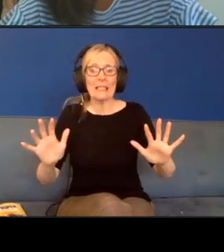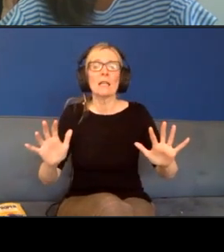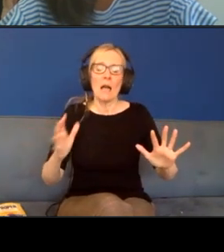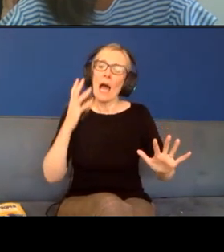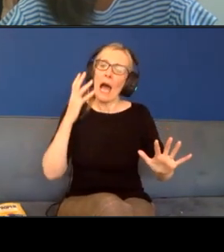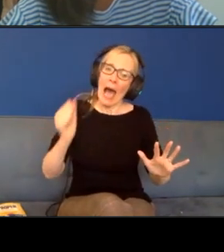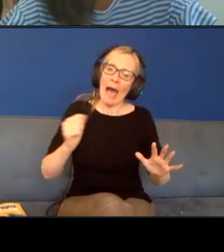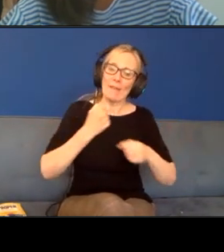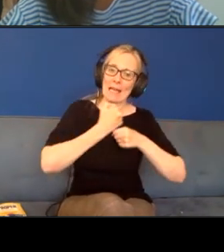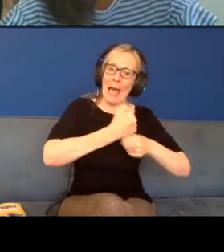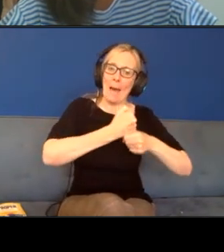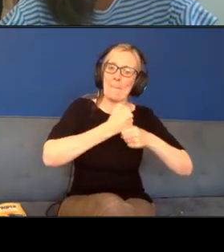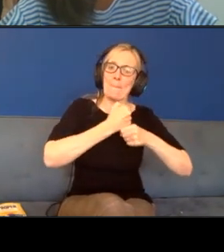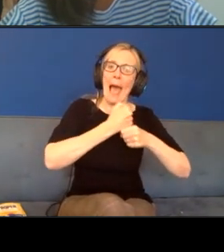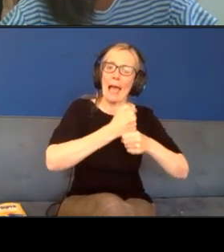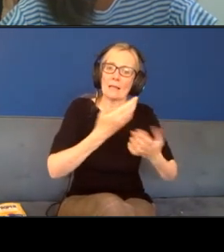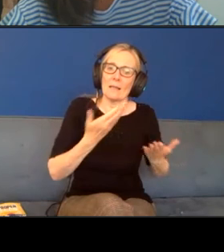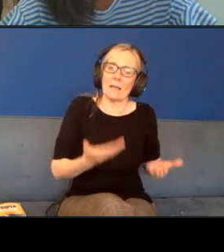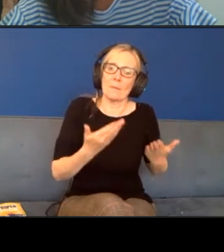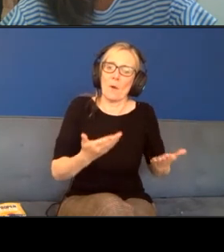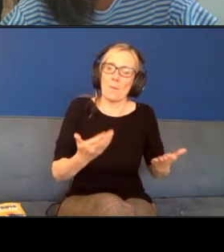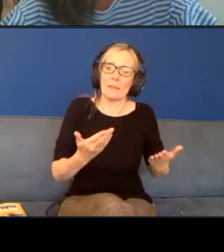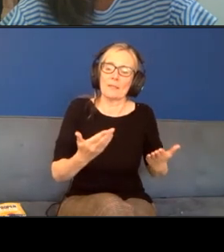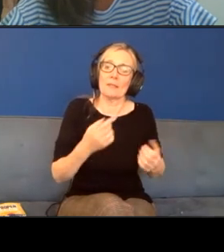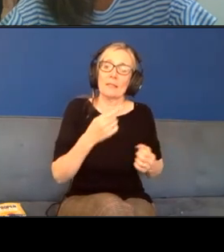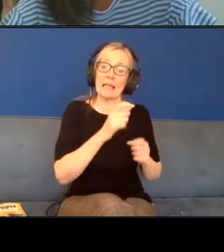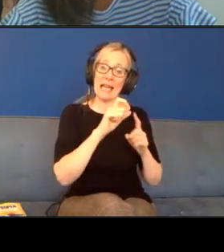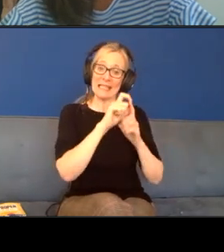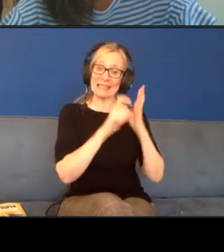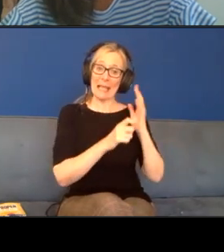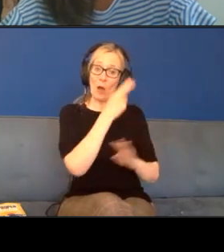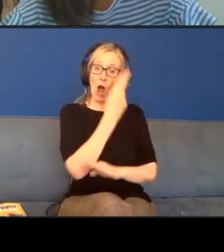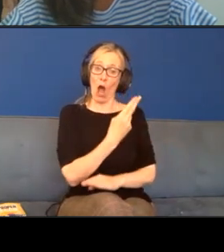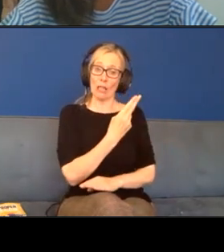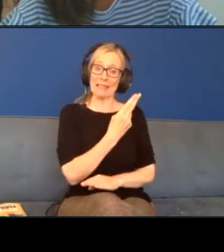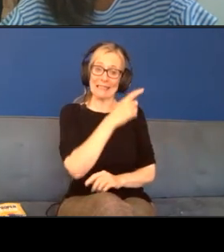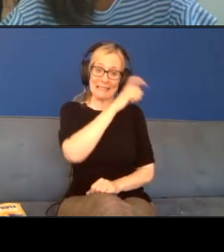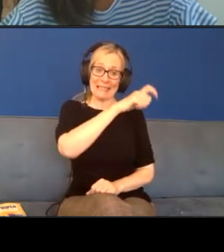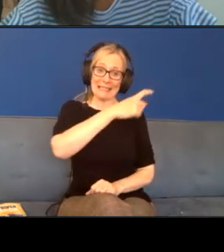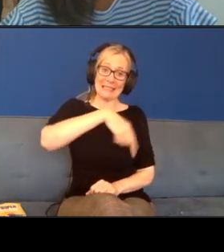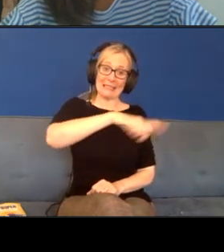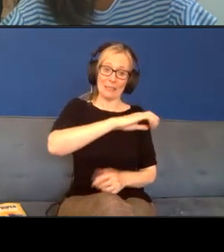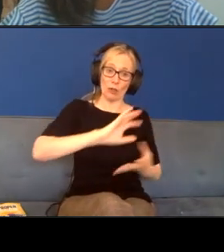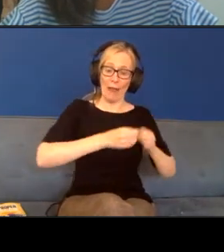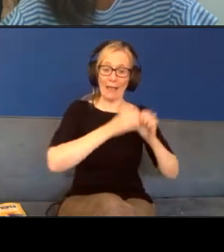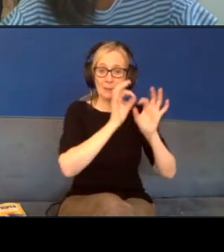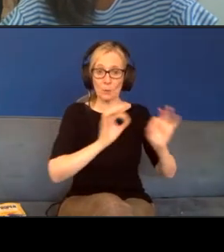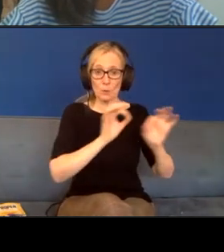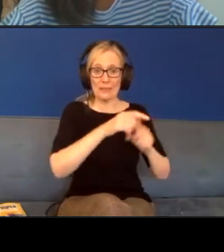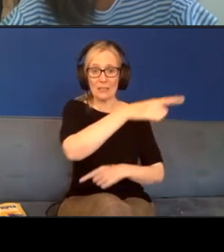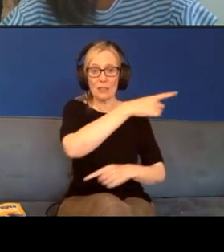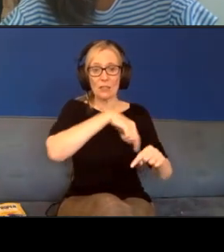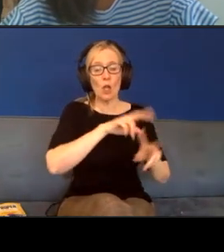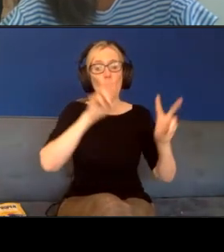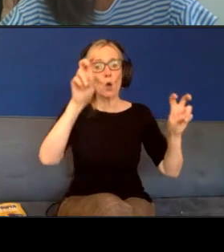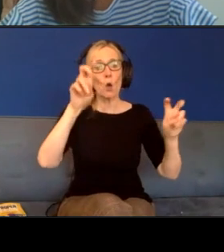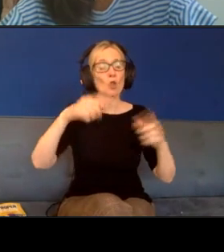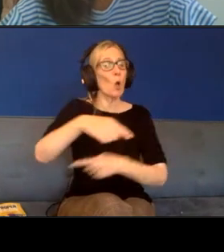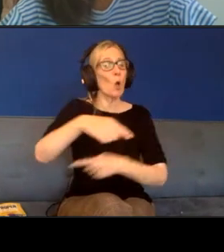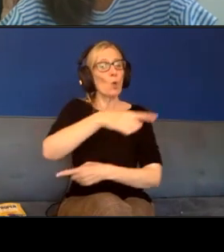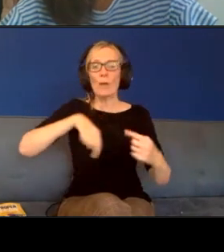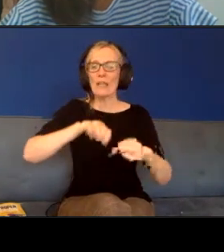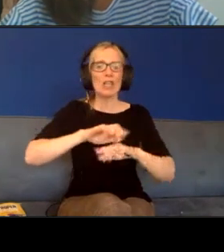a campaign being run by disabled artists and creators and musicians called We Shall Not Be